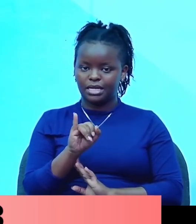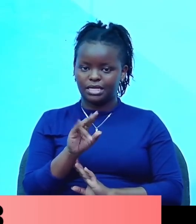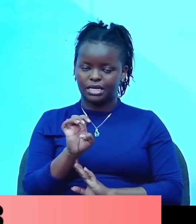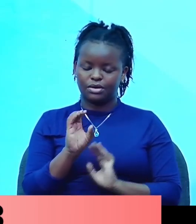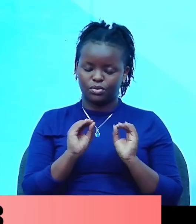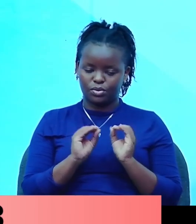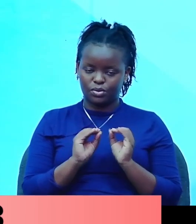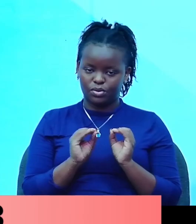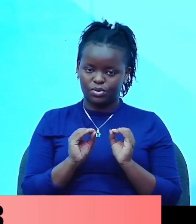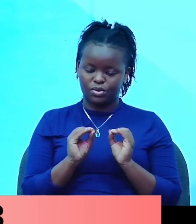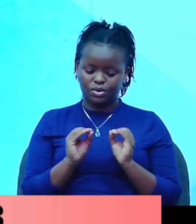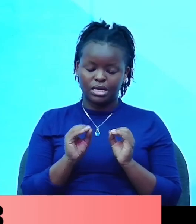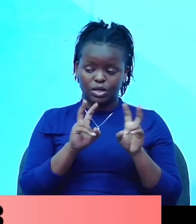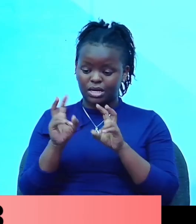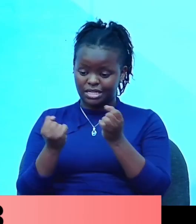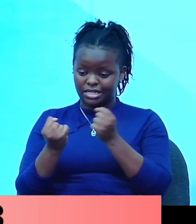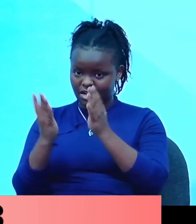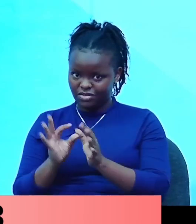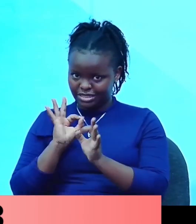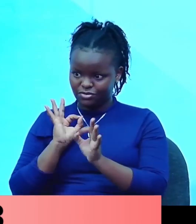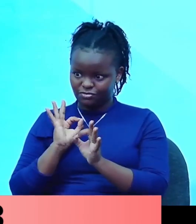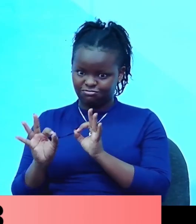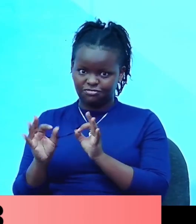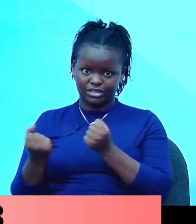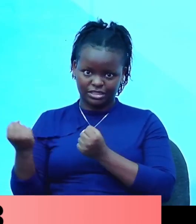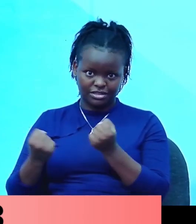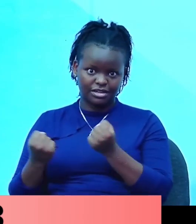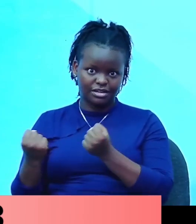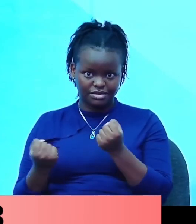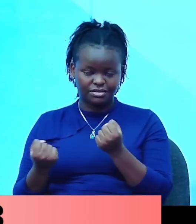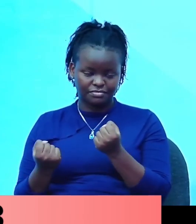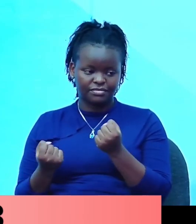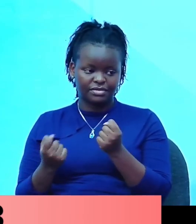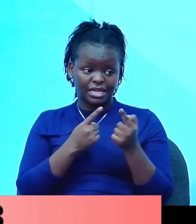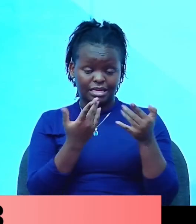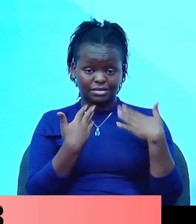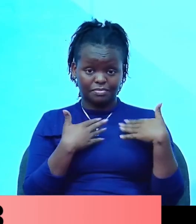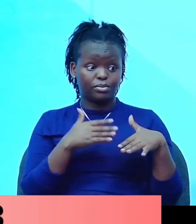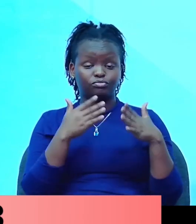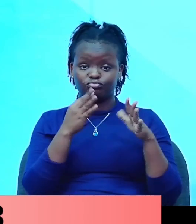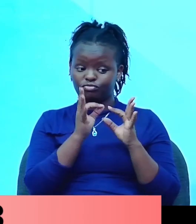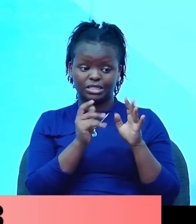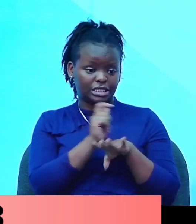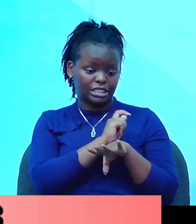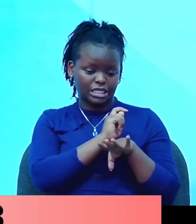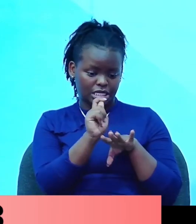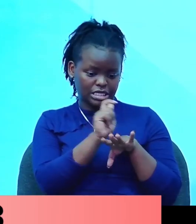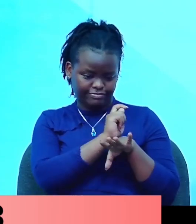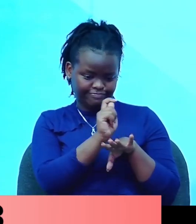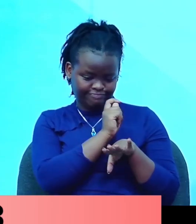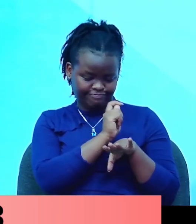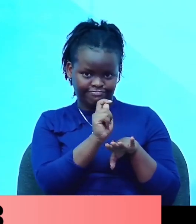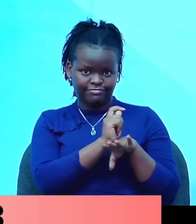they get at the end of the day just doesn't come by fluke. No. These people have trained. Yeah. They've invested in building